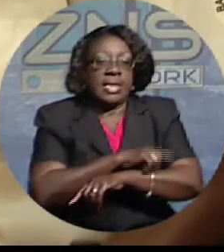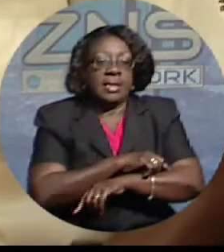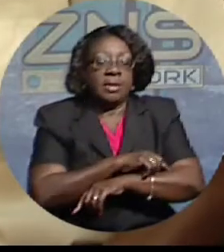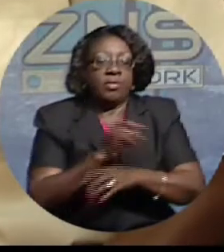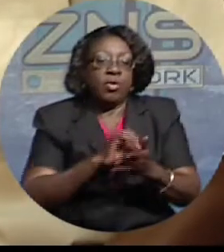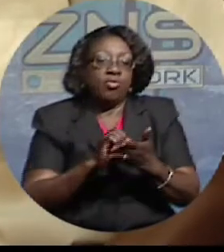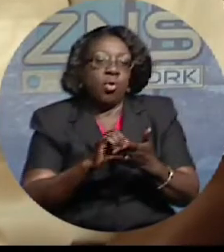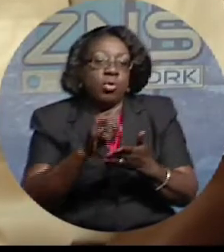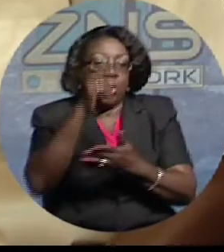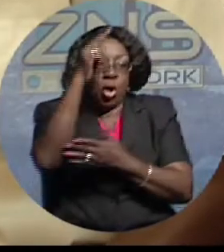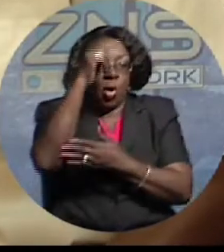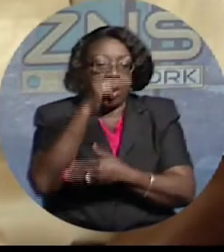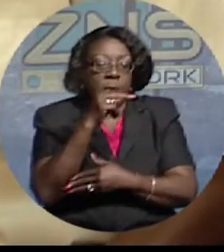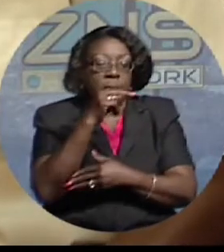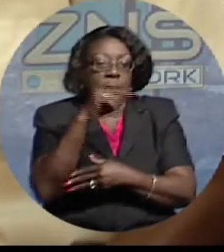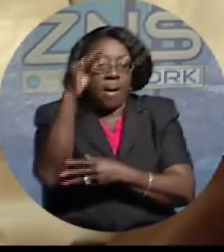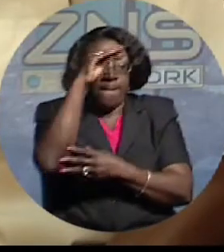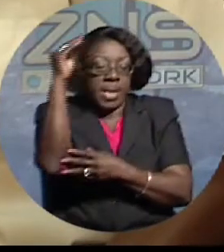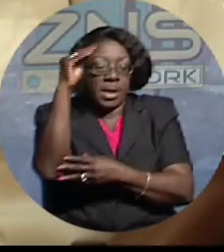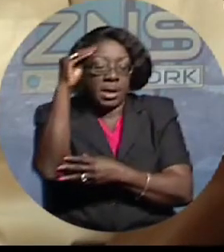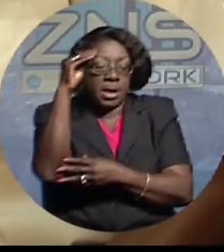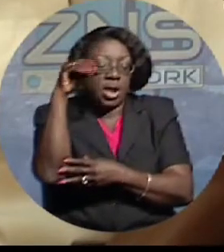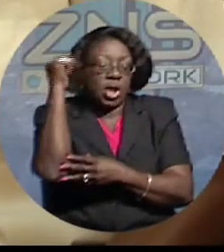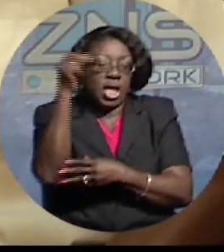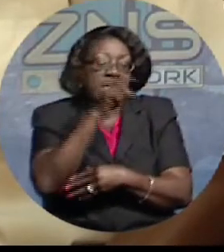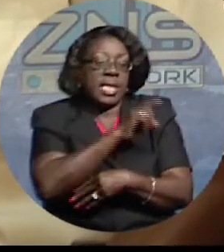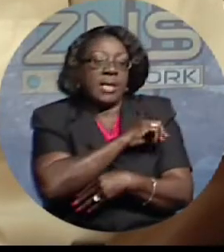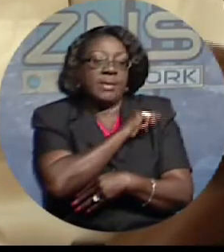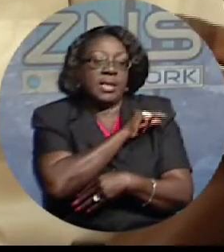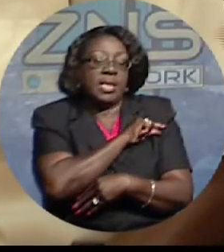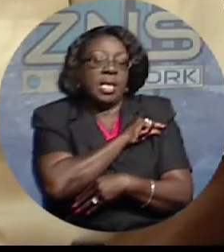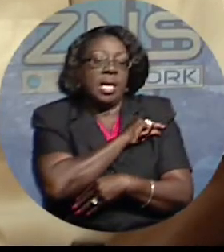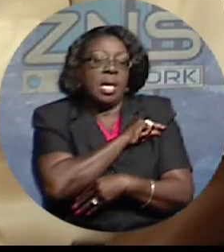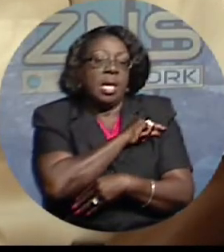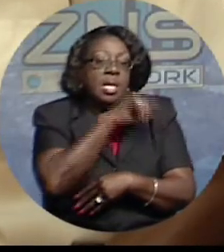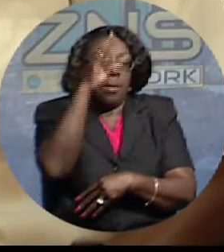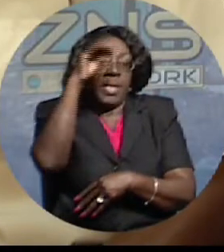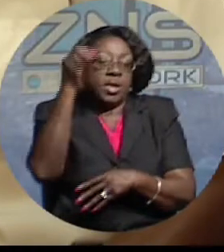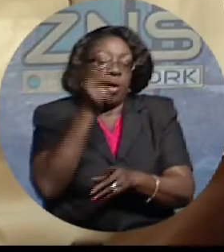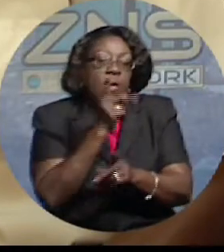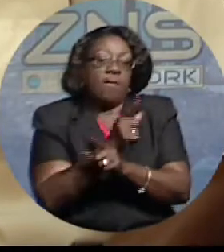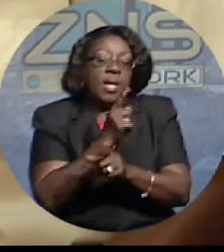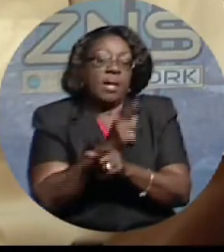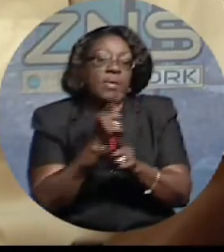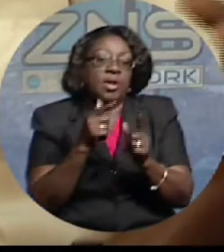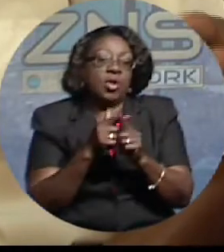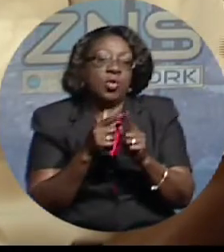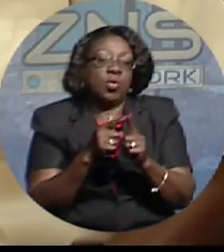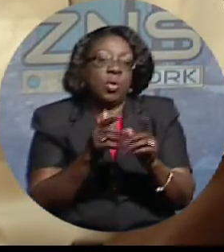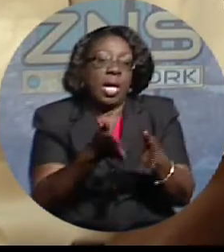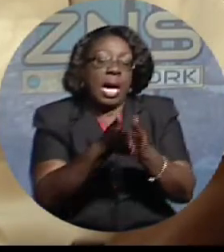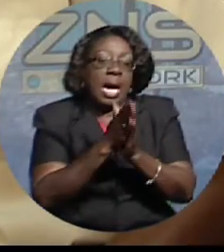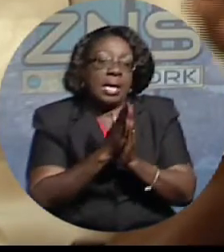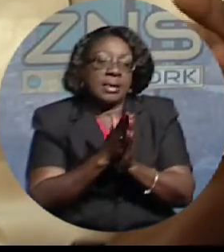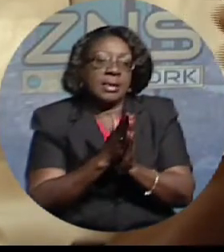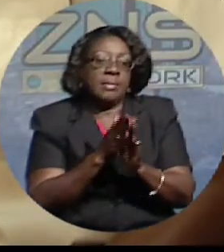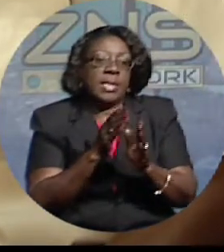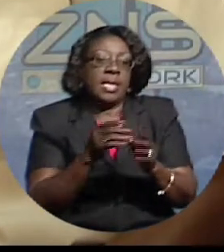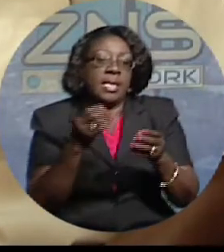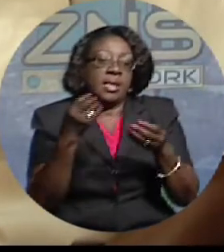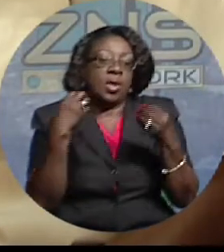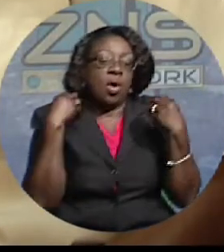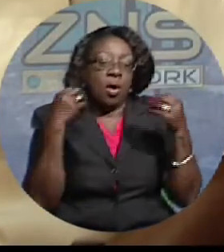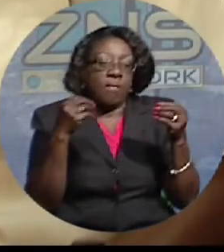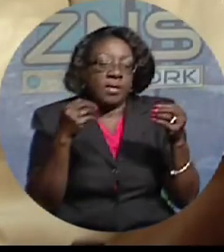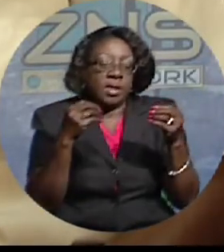Honourable Minister D. Shane Gibson, Minister of Labour, to in fact request that his office supervise a strike